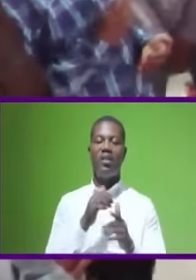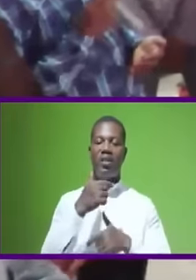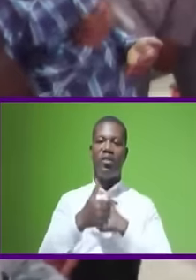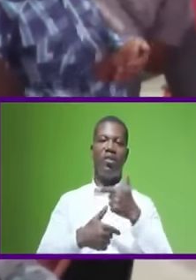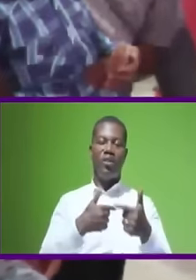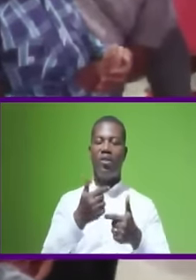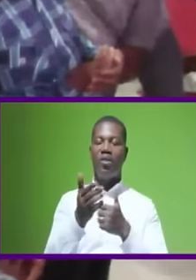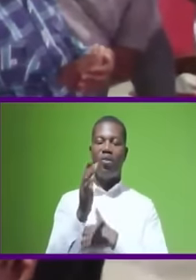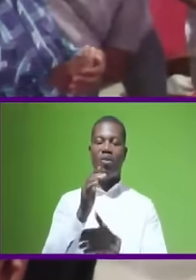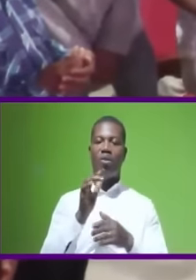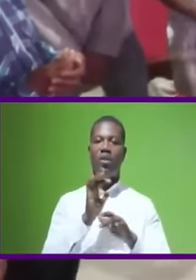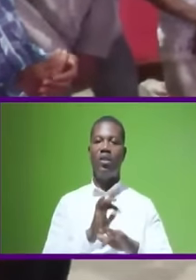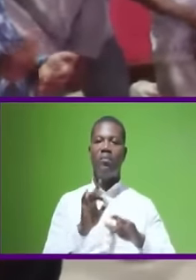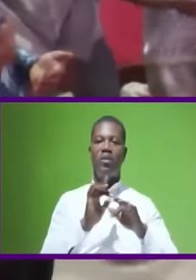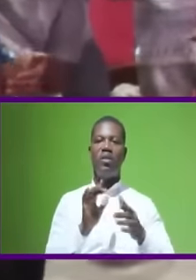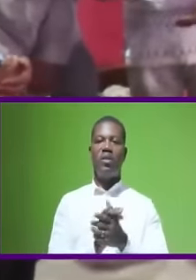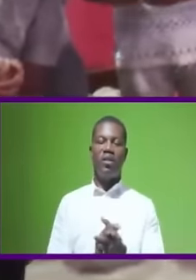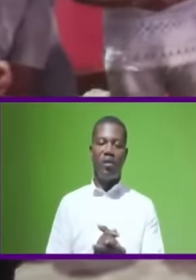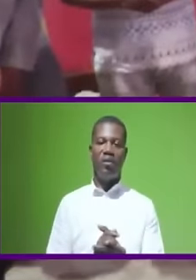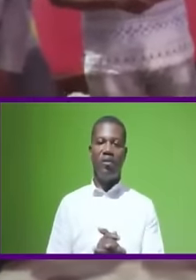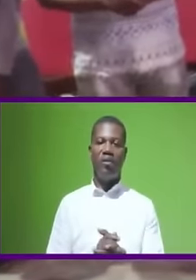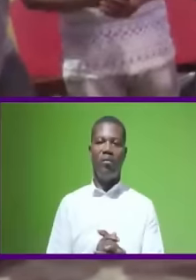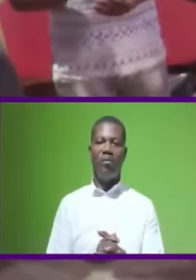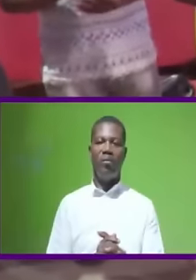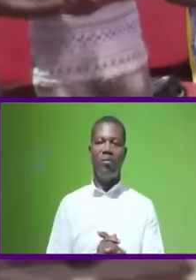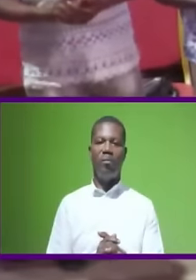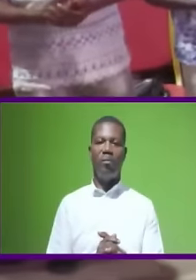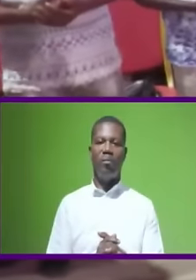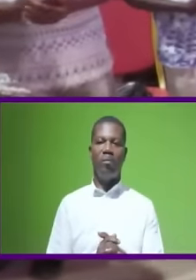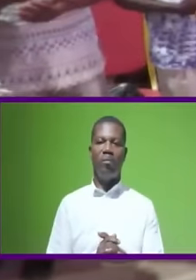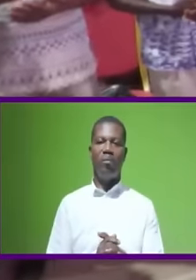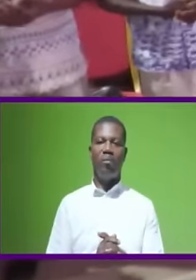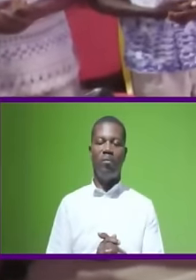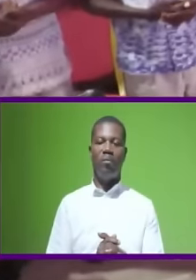bro. Sre.